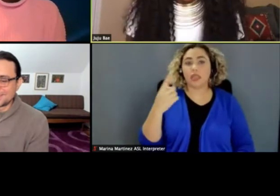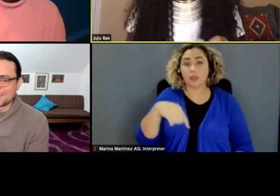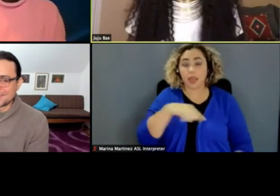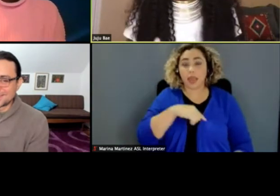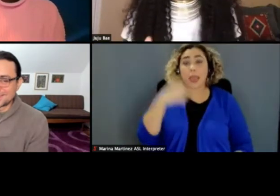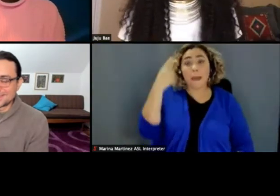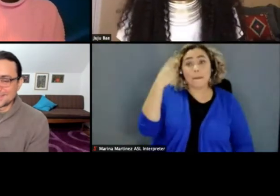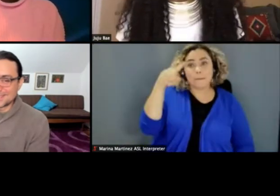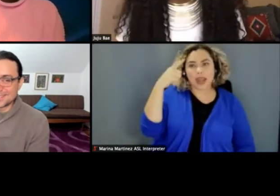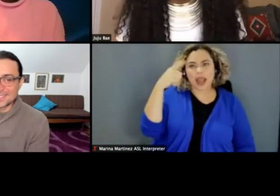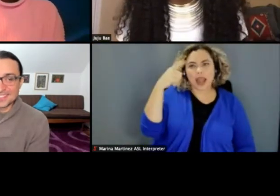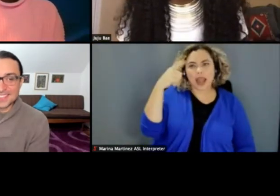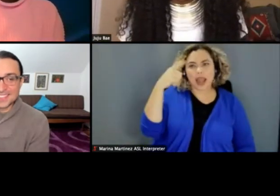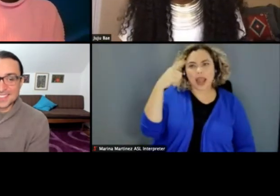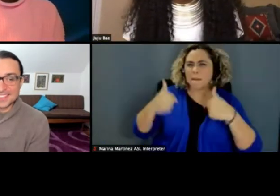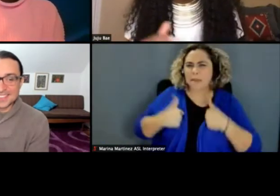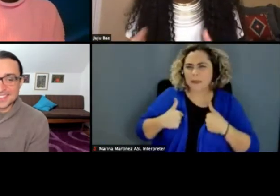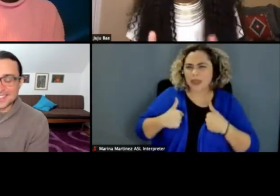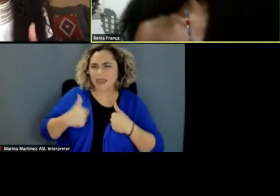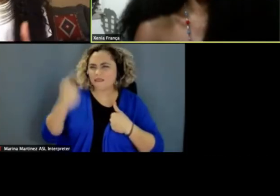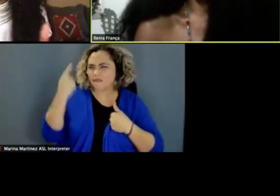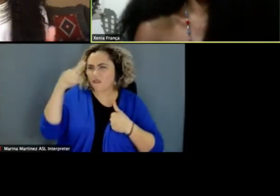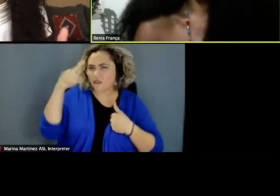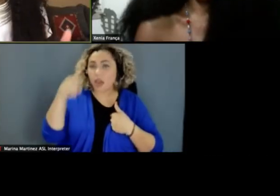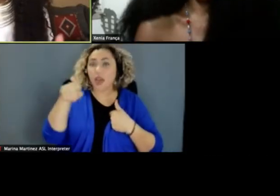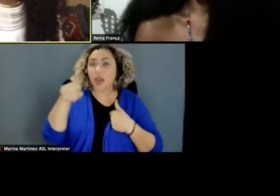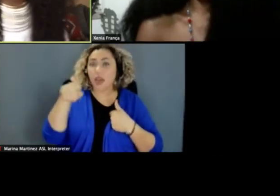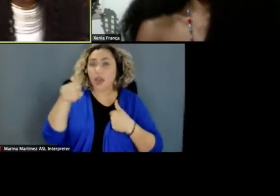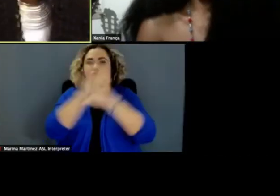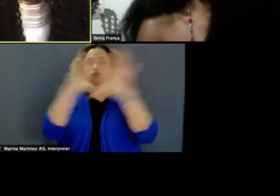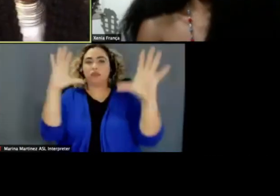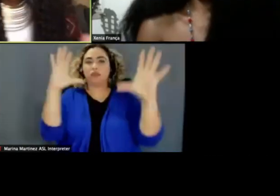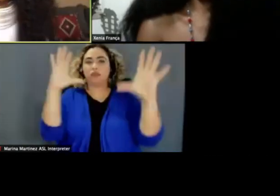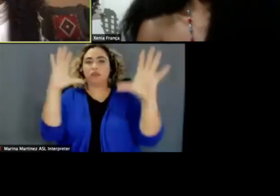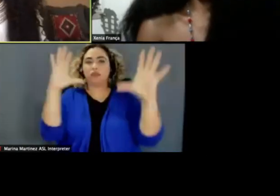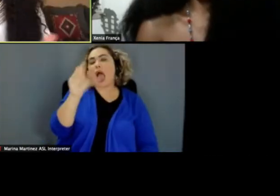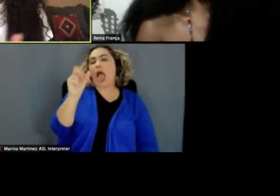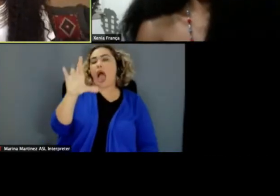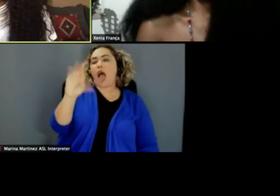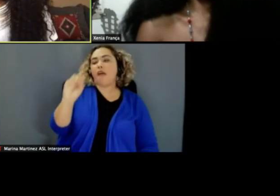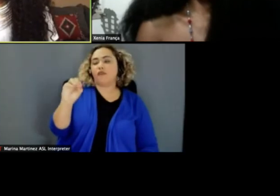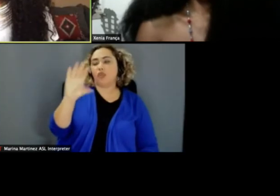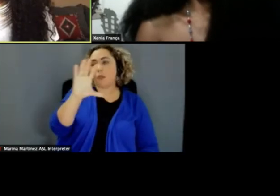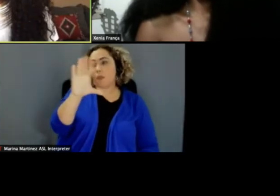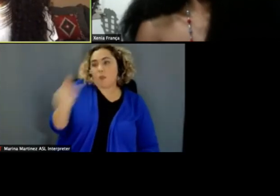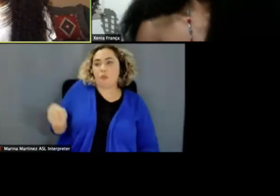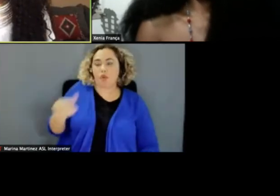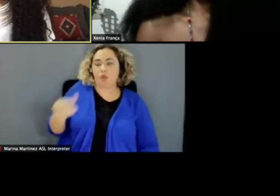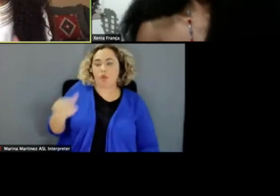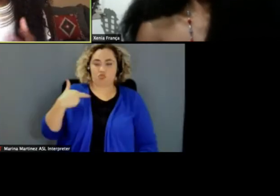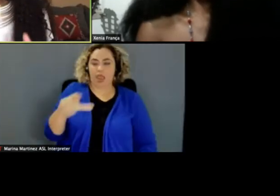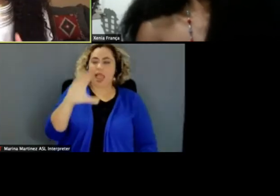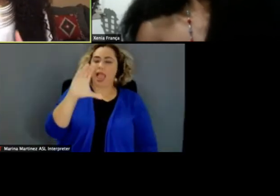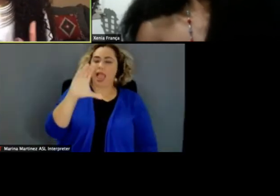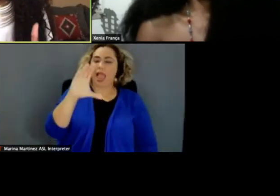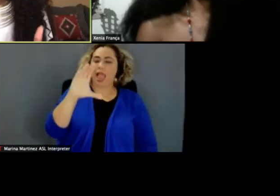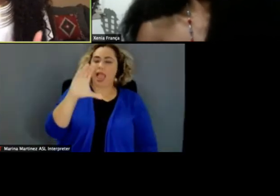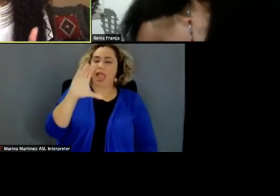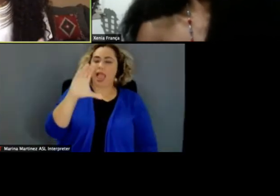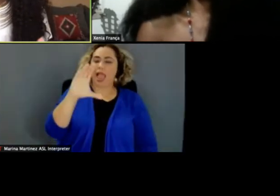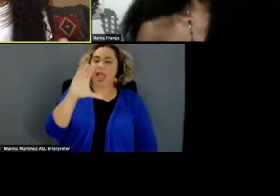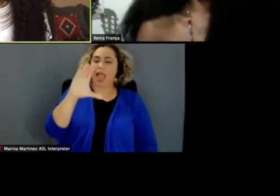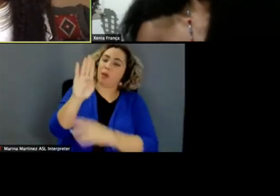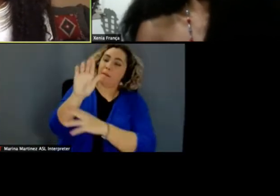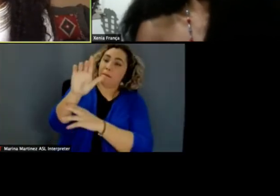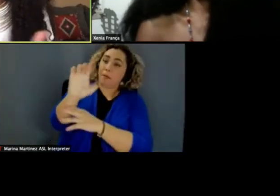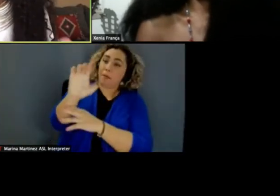Chamas encompasses imagery from the Afro-Brazilian religion of Candomblé, which she talked about a little bit. And in it, it names